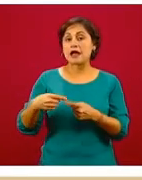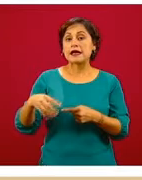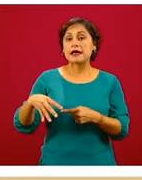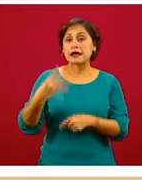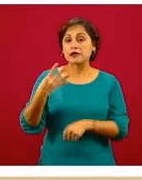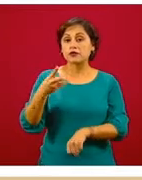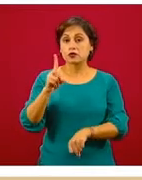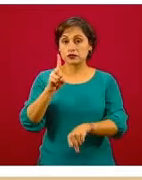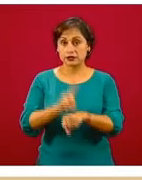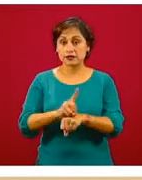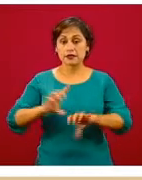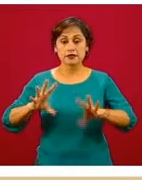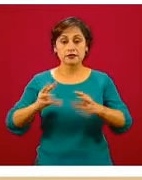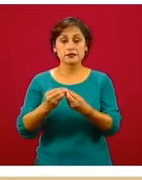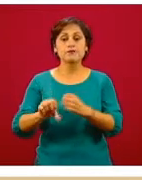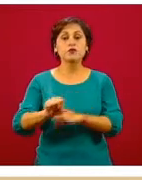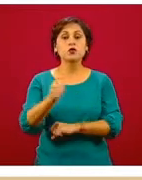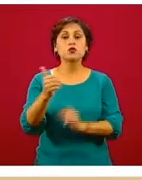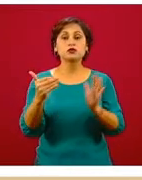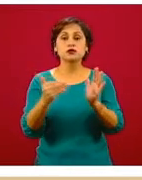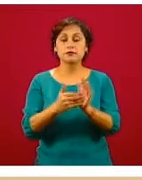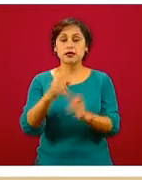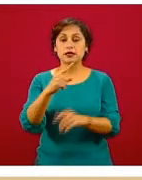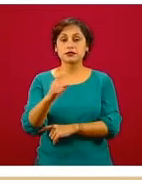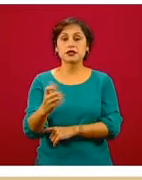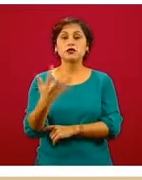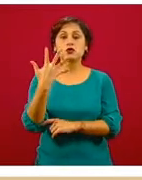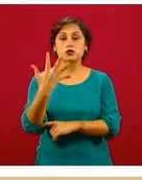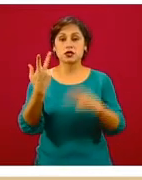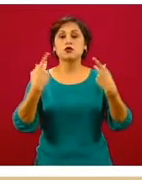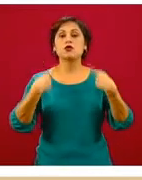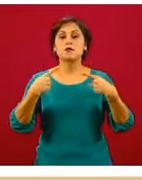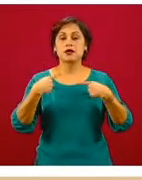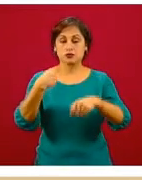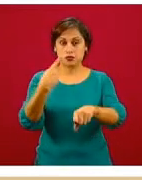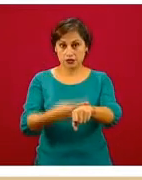In the last 14 or 15 days, we have had